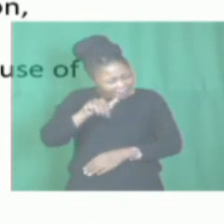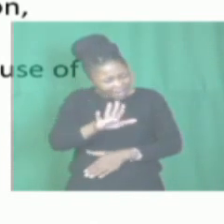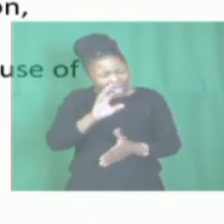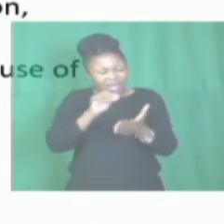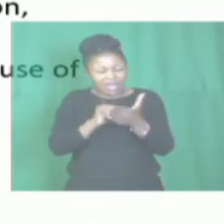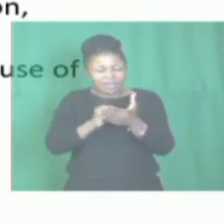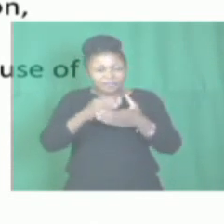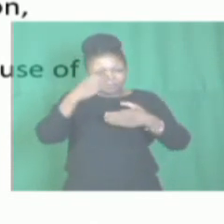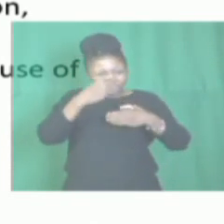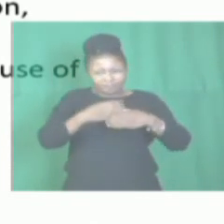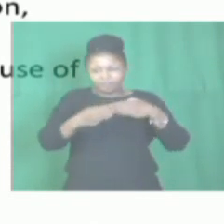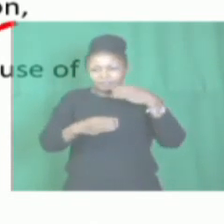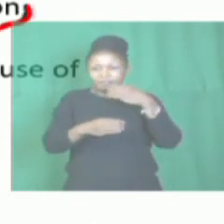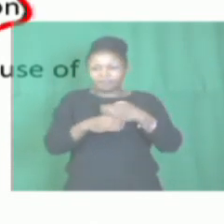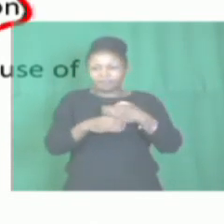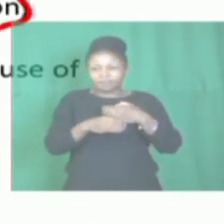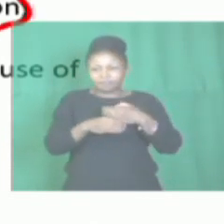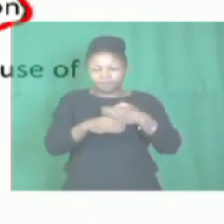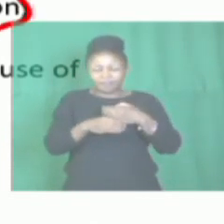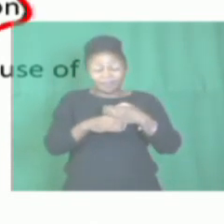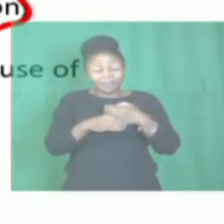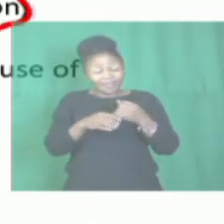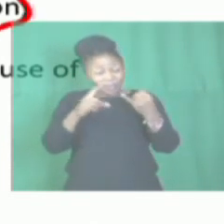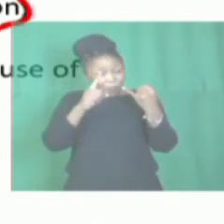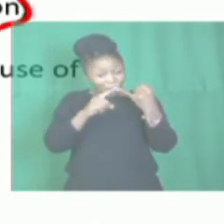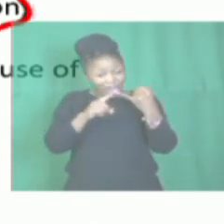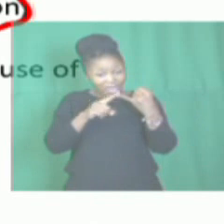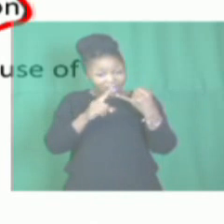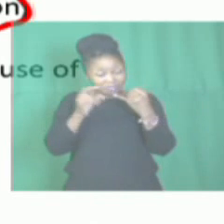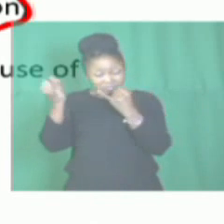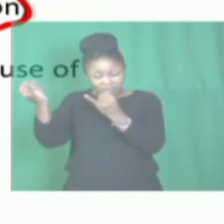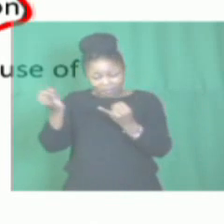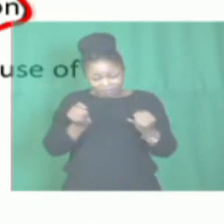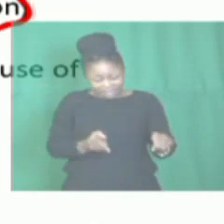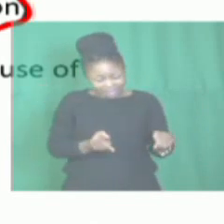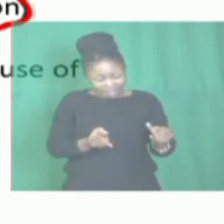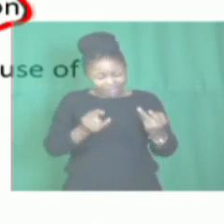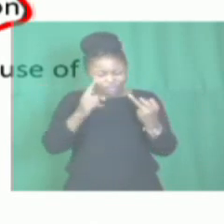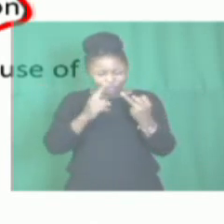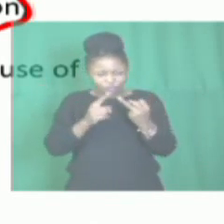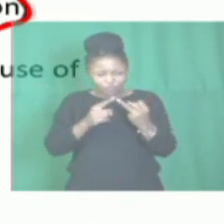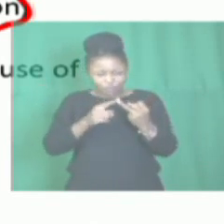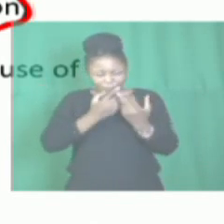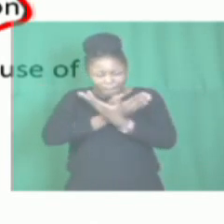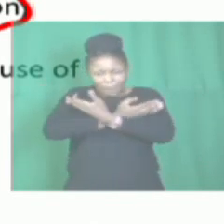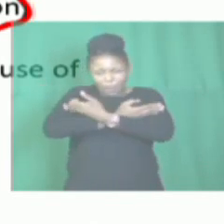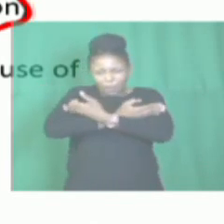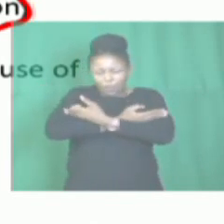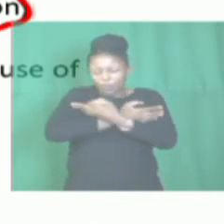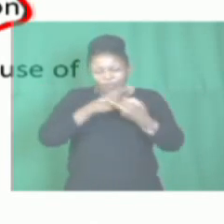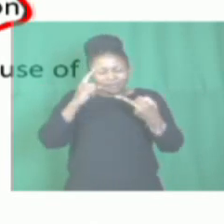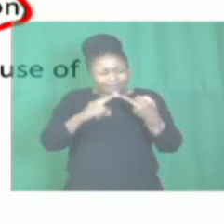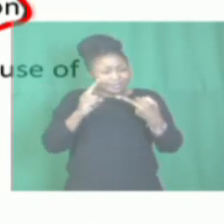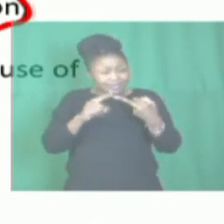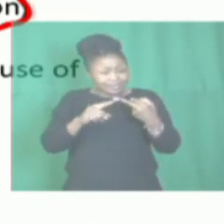it should have an introduction, it should have a body, and it should have a conclusion. These are